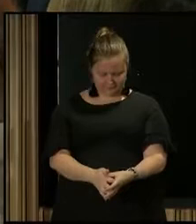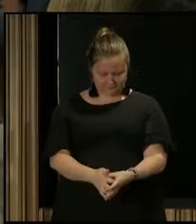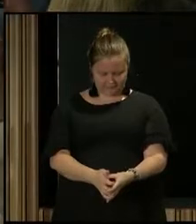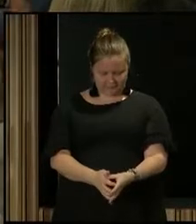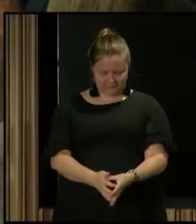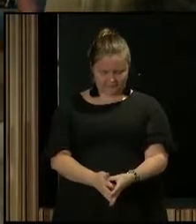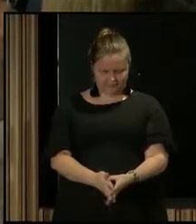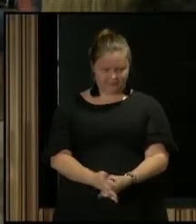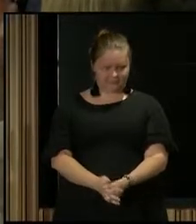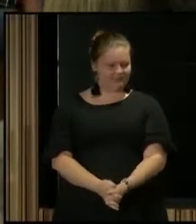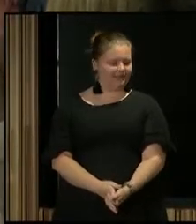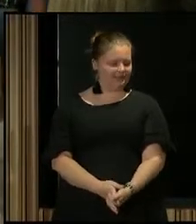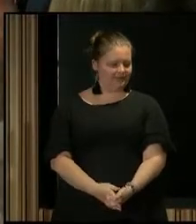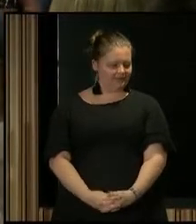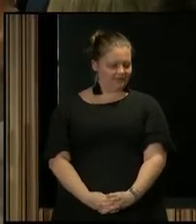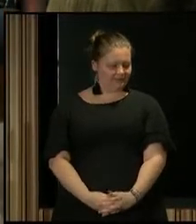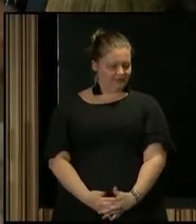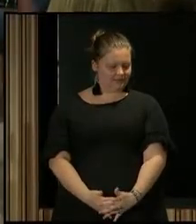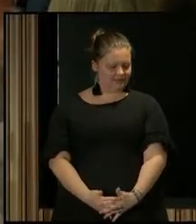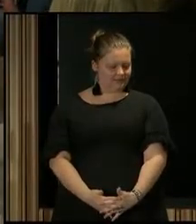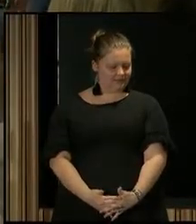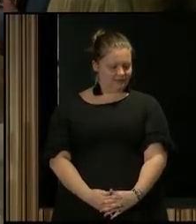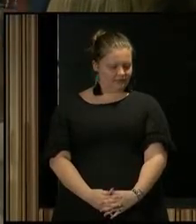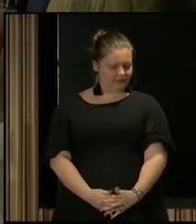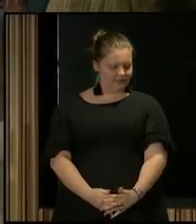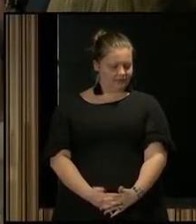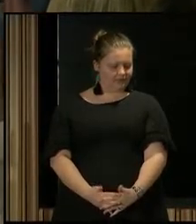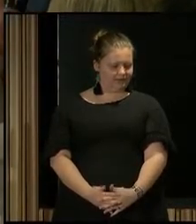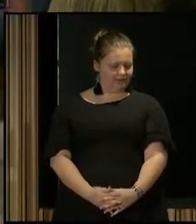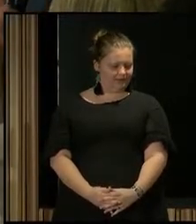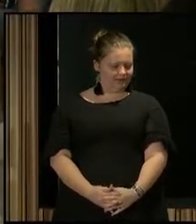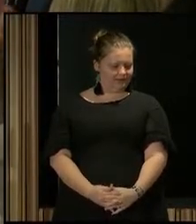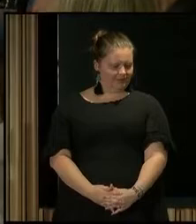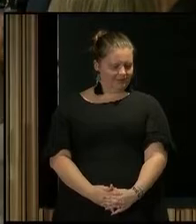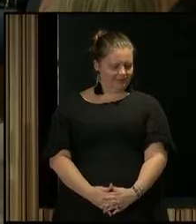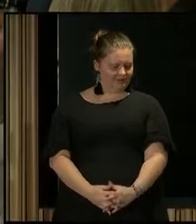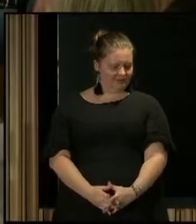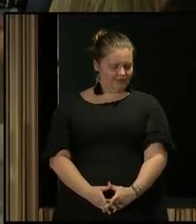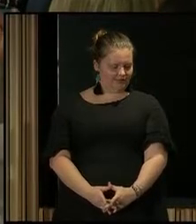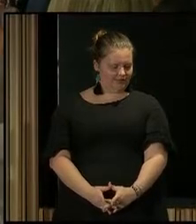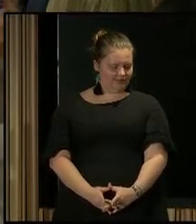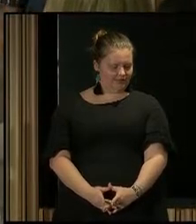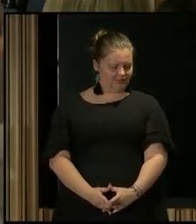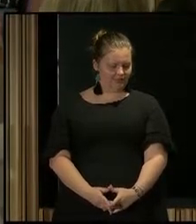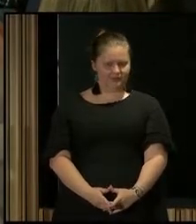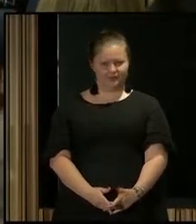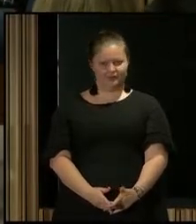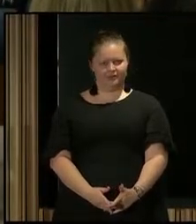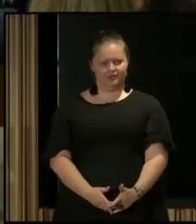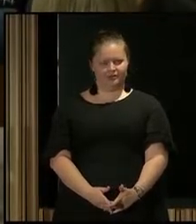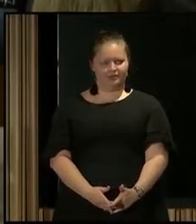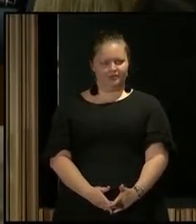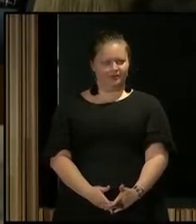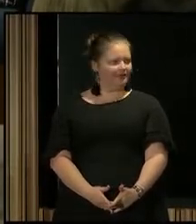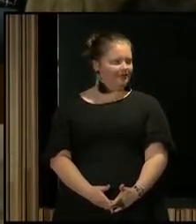You know that one. Thank you so much. Absolutely lovely. Thank you. And I